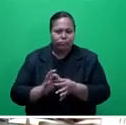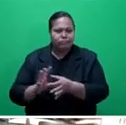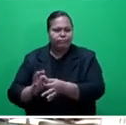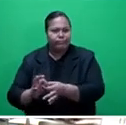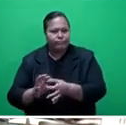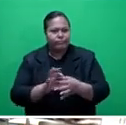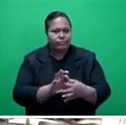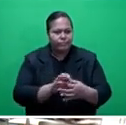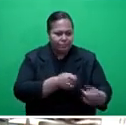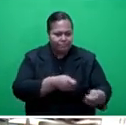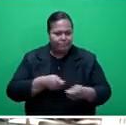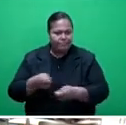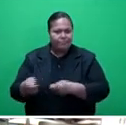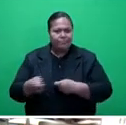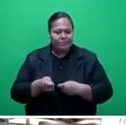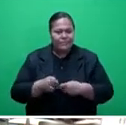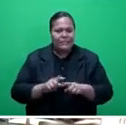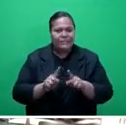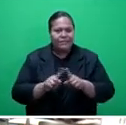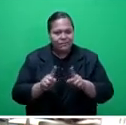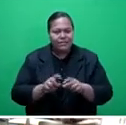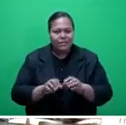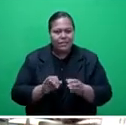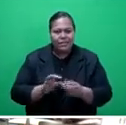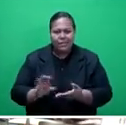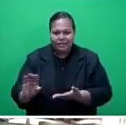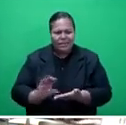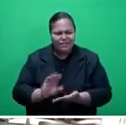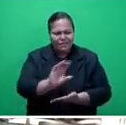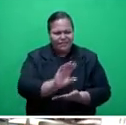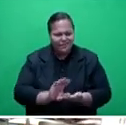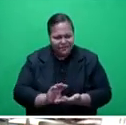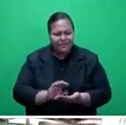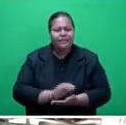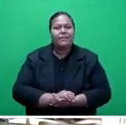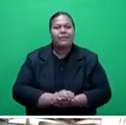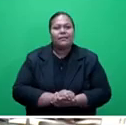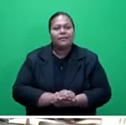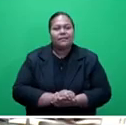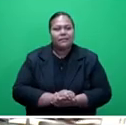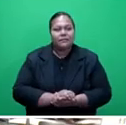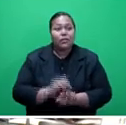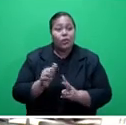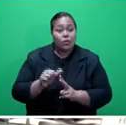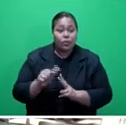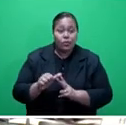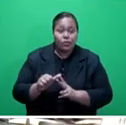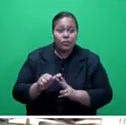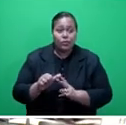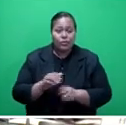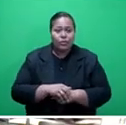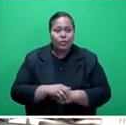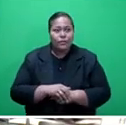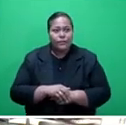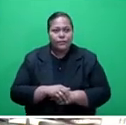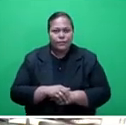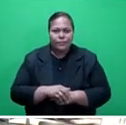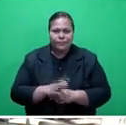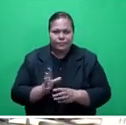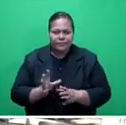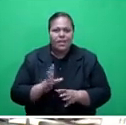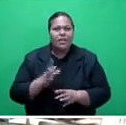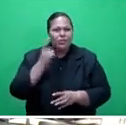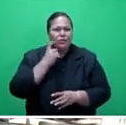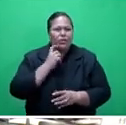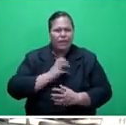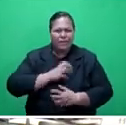investment, and also improving efficiency and the ease of doing business by adapting to better technology and electronic business